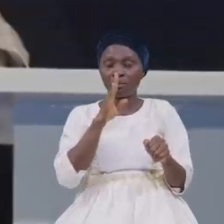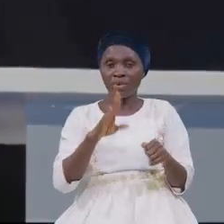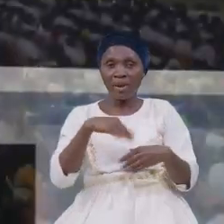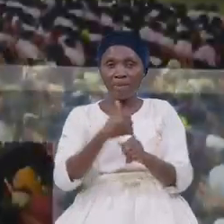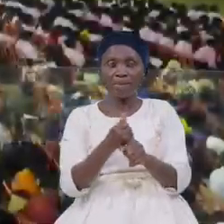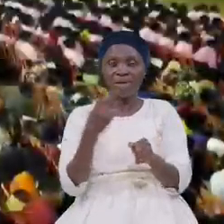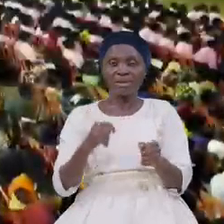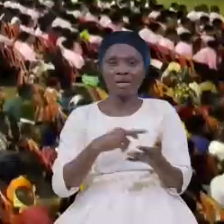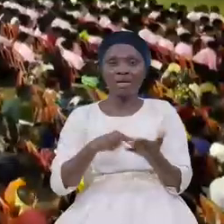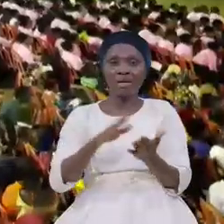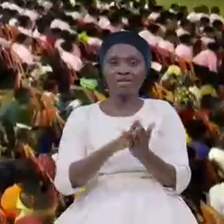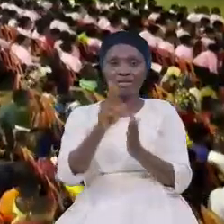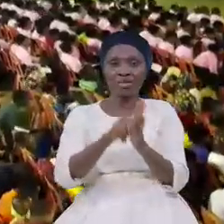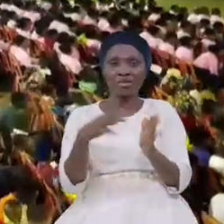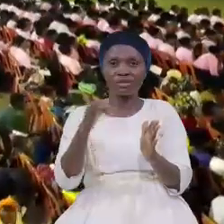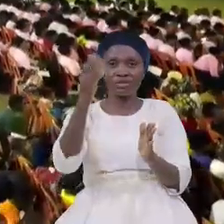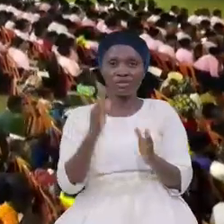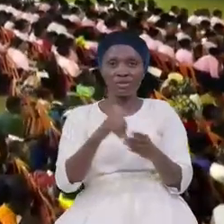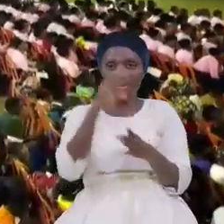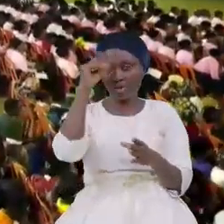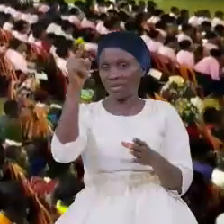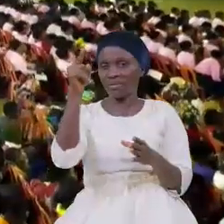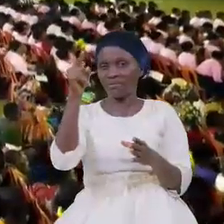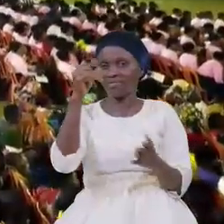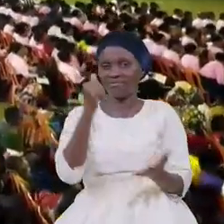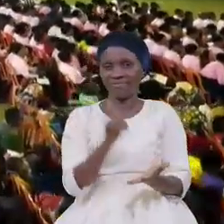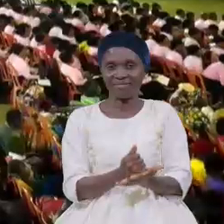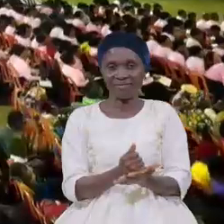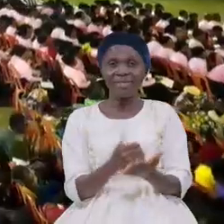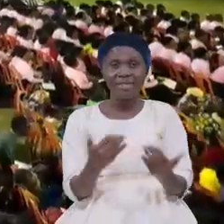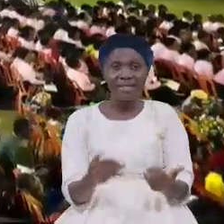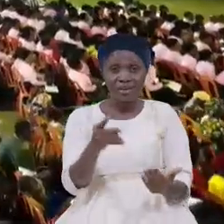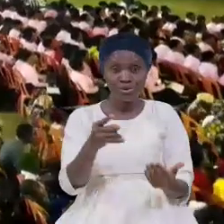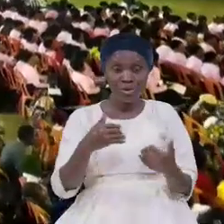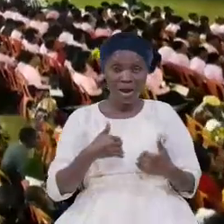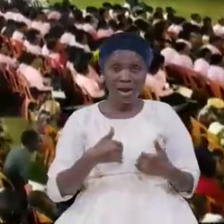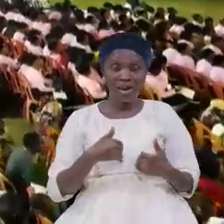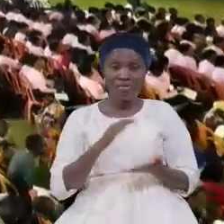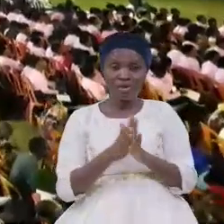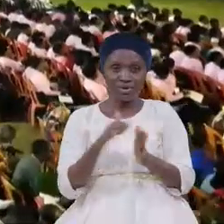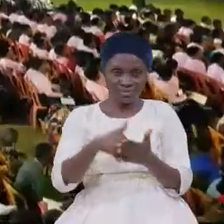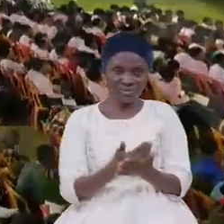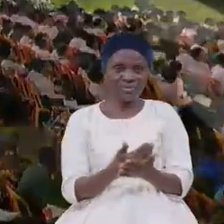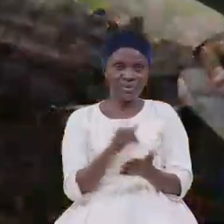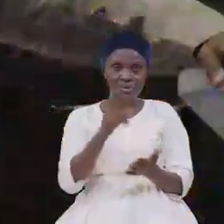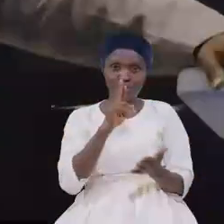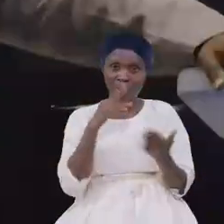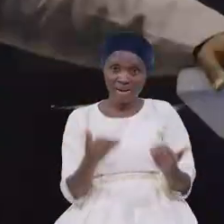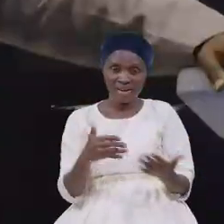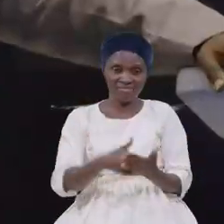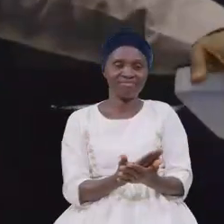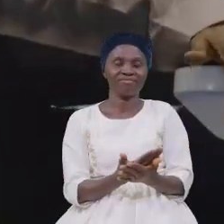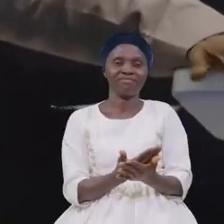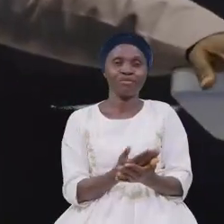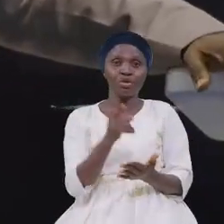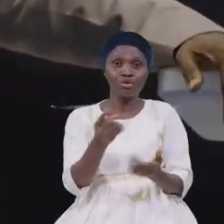Amen. Now you are new. I said, now you are new. You come to Christ